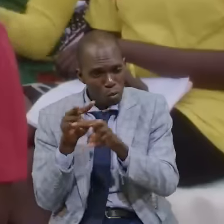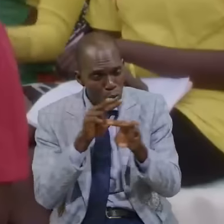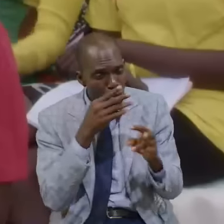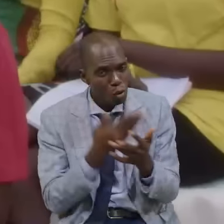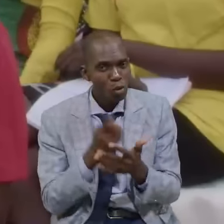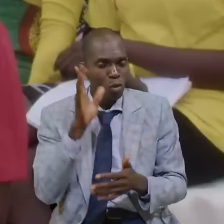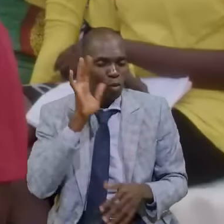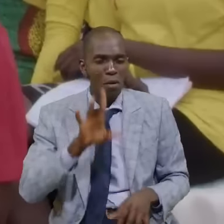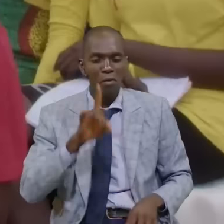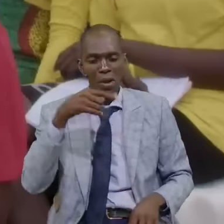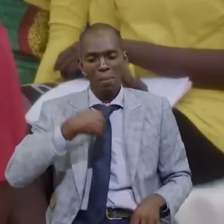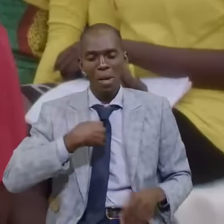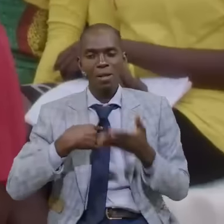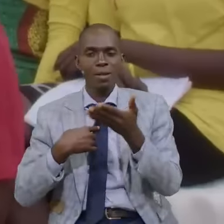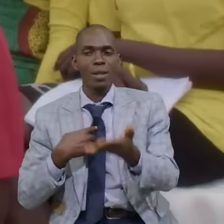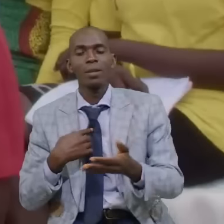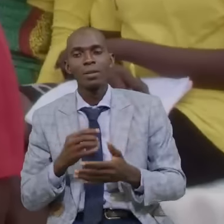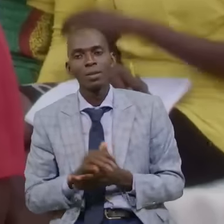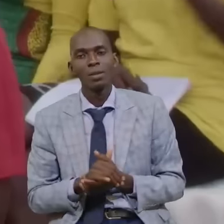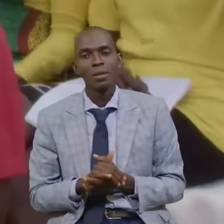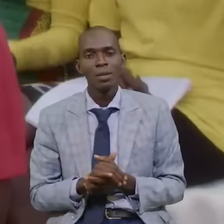there.